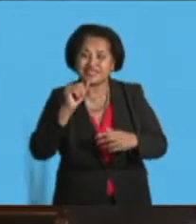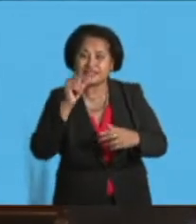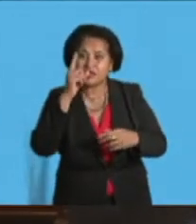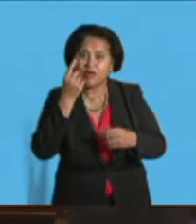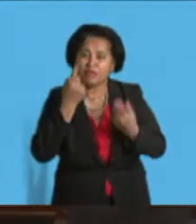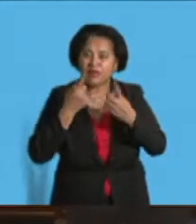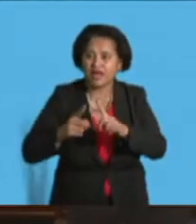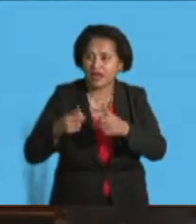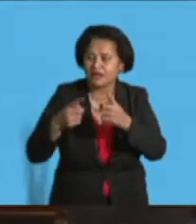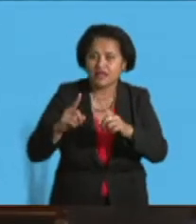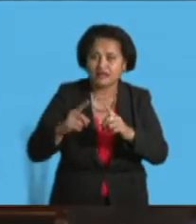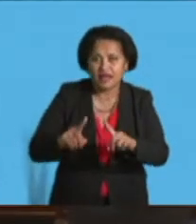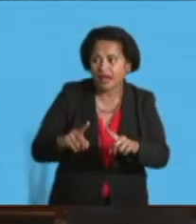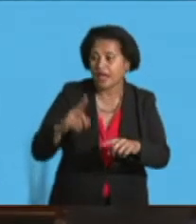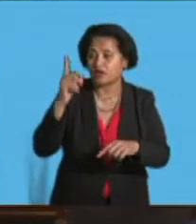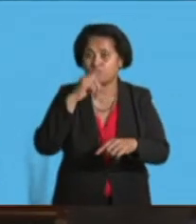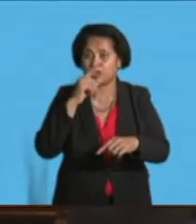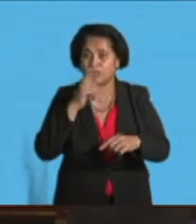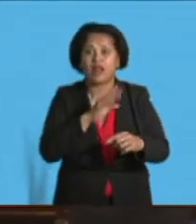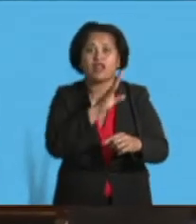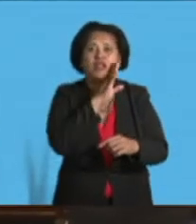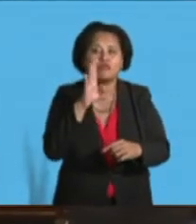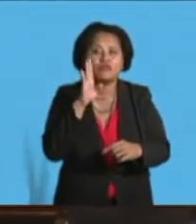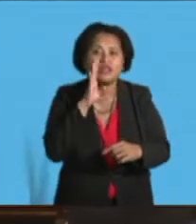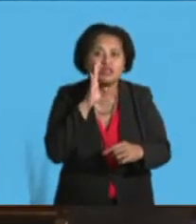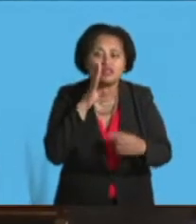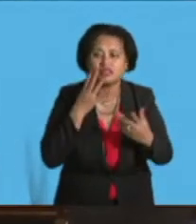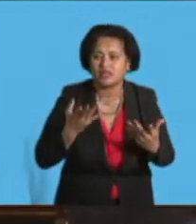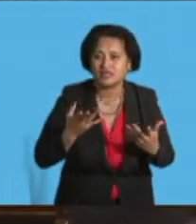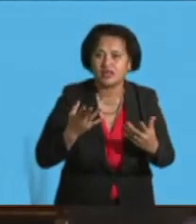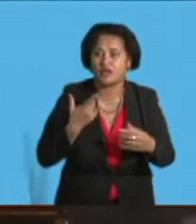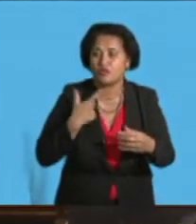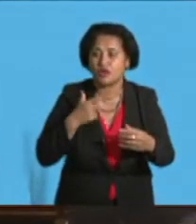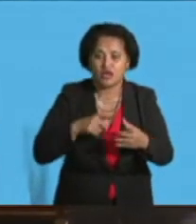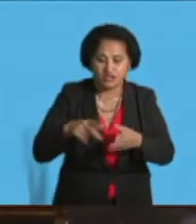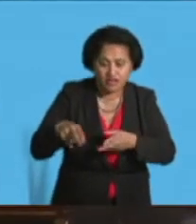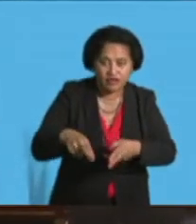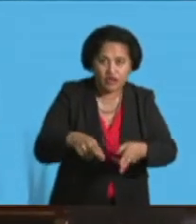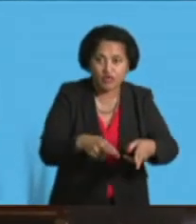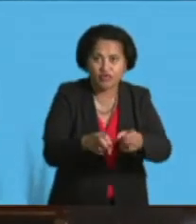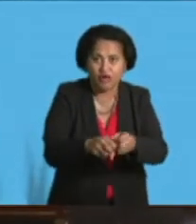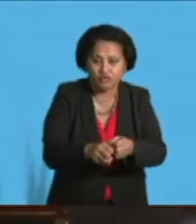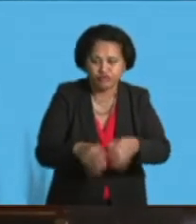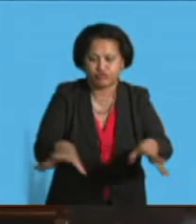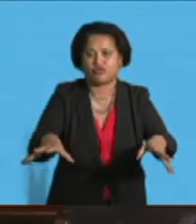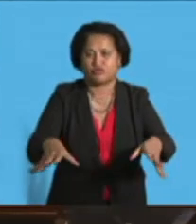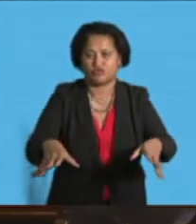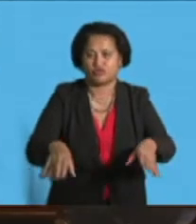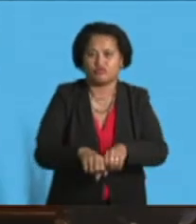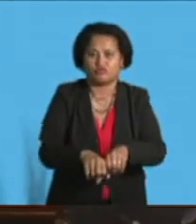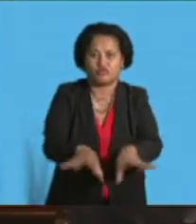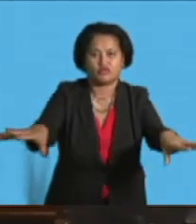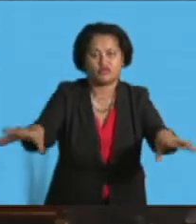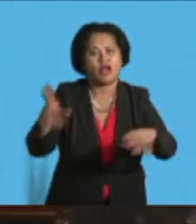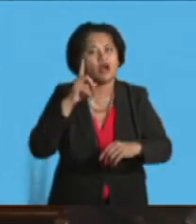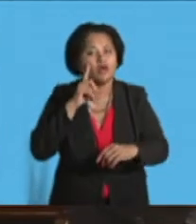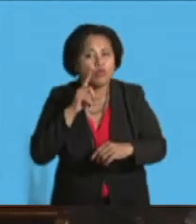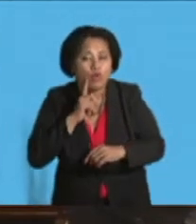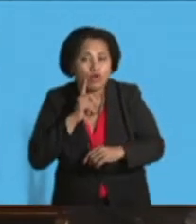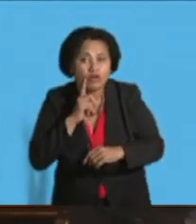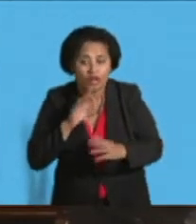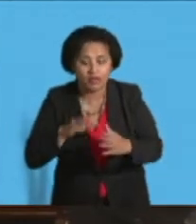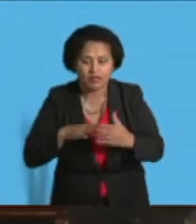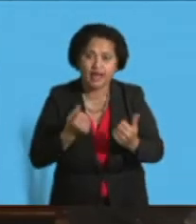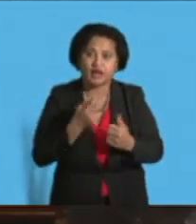and dozens missing after record rainfall caused rivers to burst their banks in Hiroshima and other areas. 2